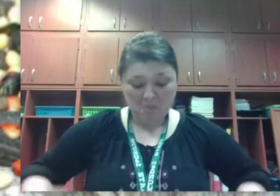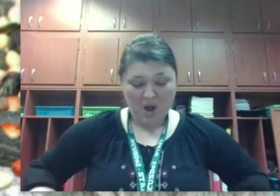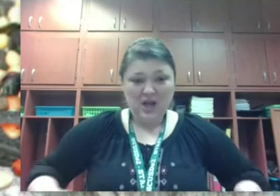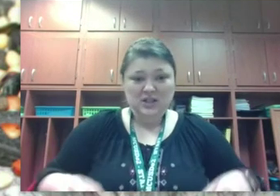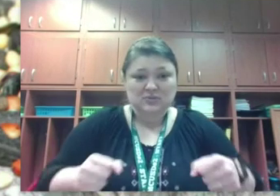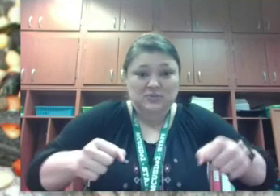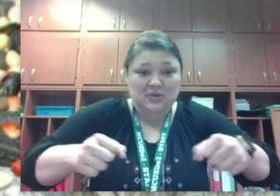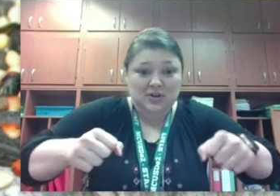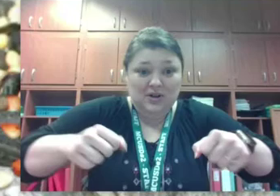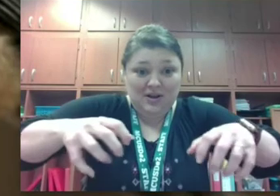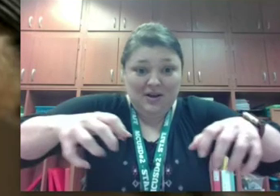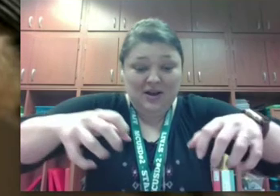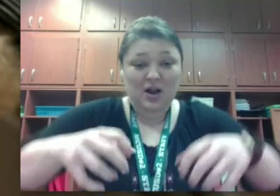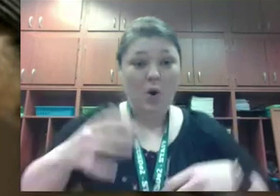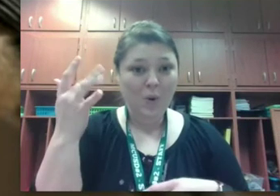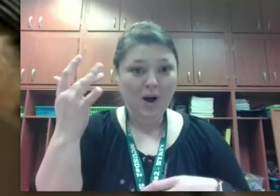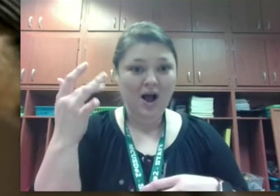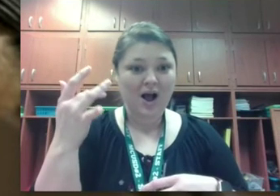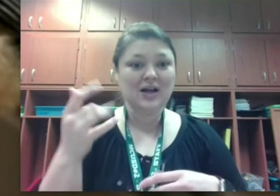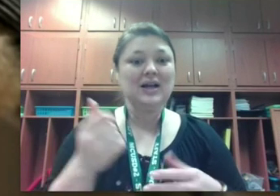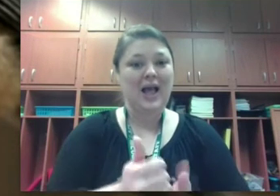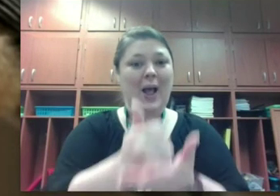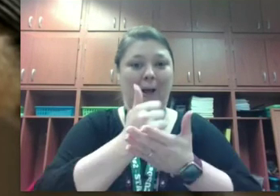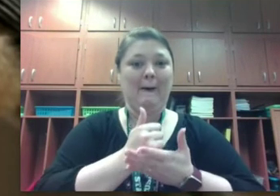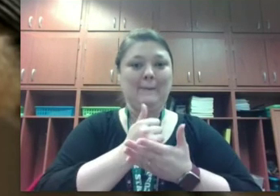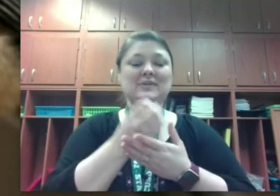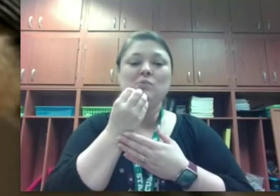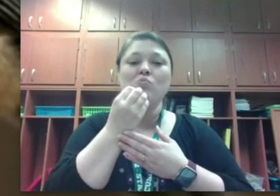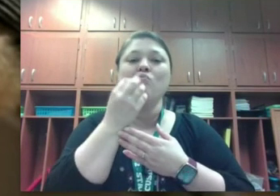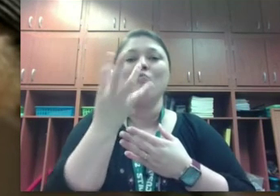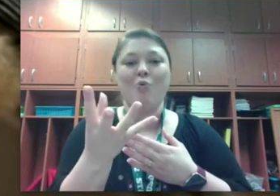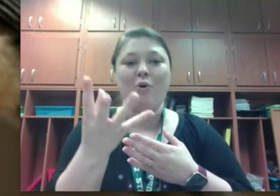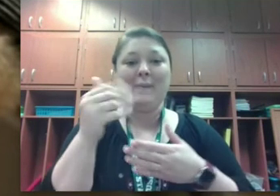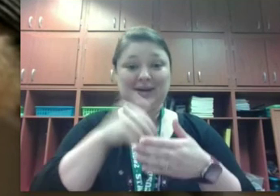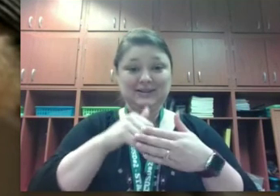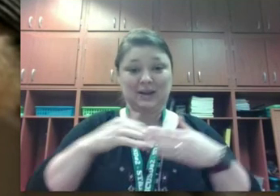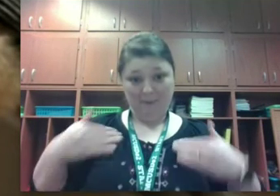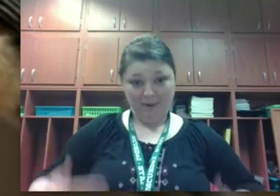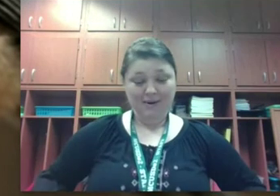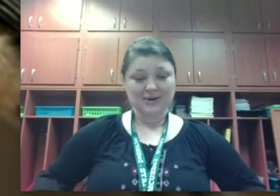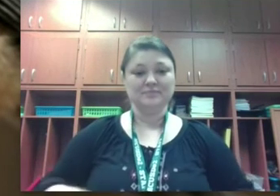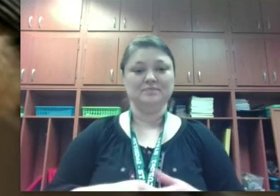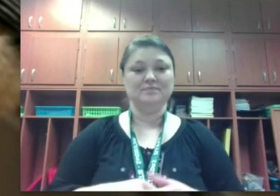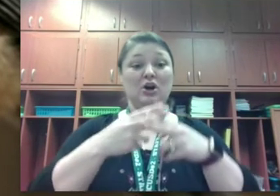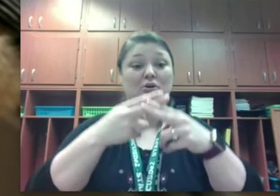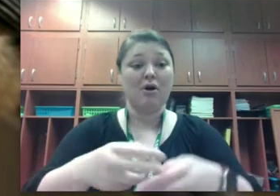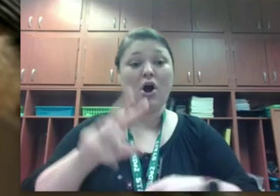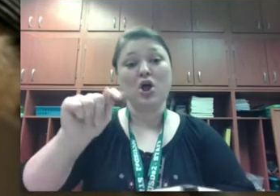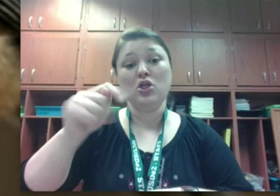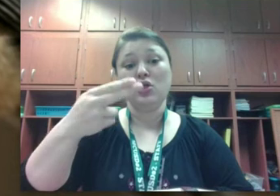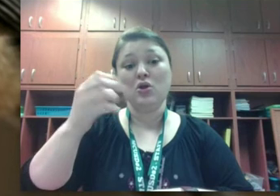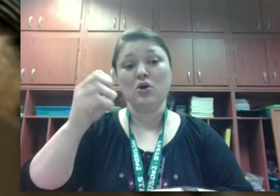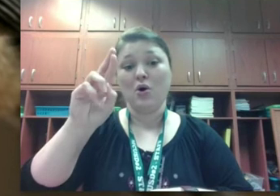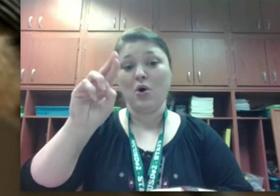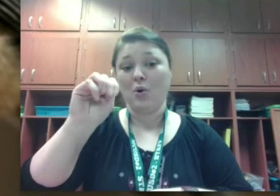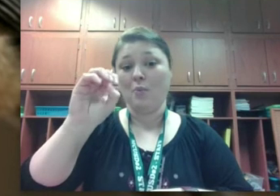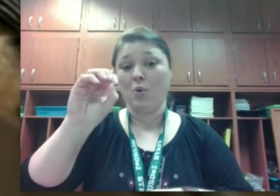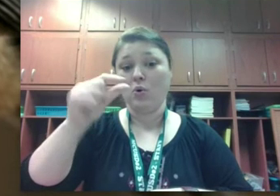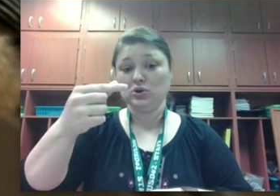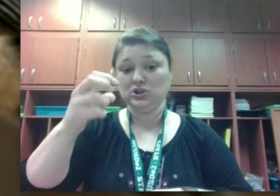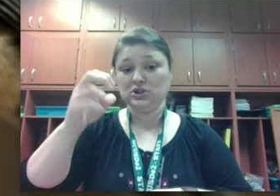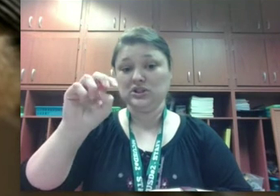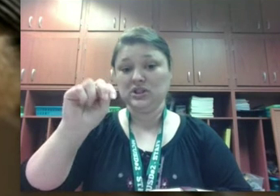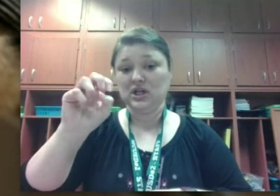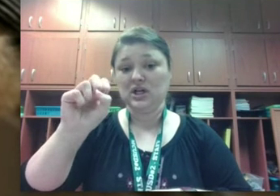bodies warm. This is called thermogenesis. By shivering, they